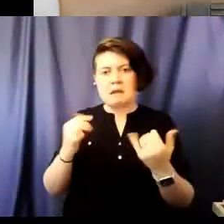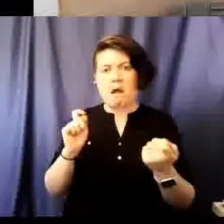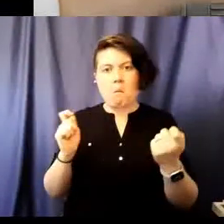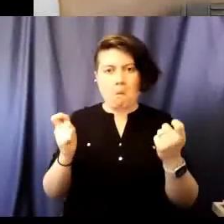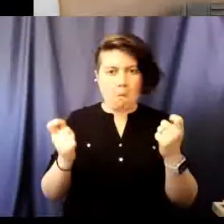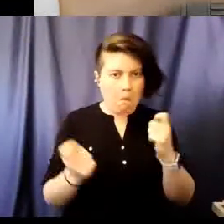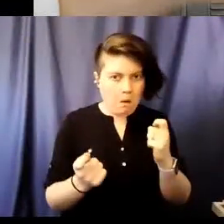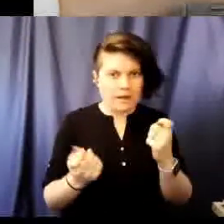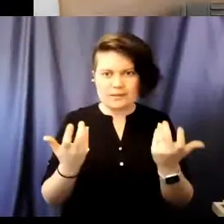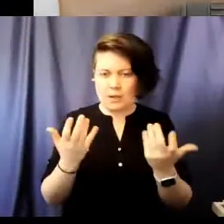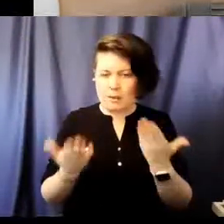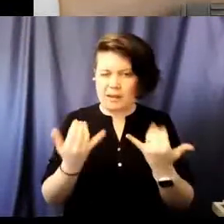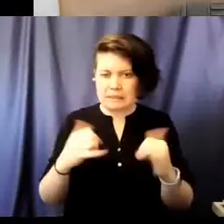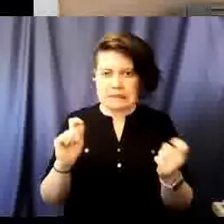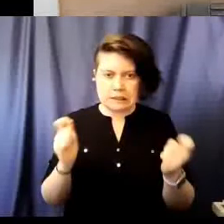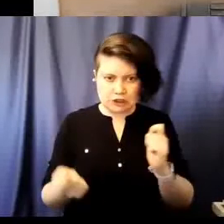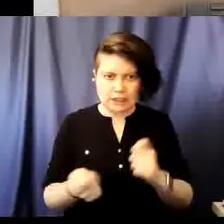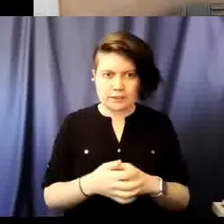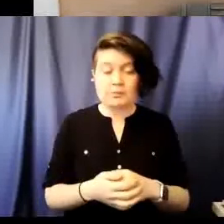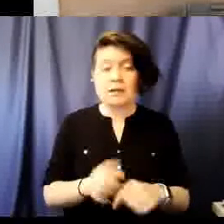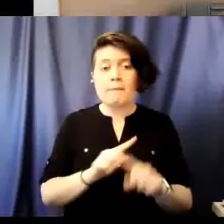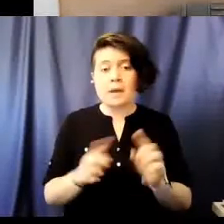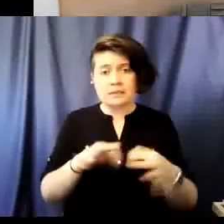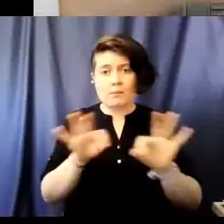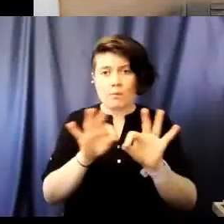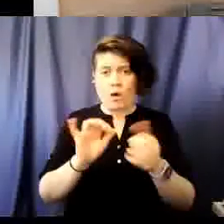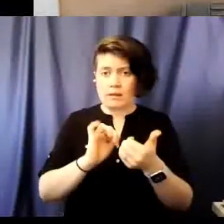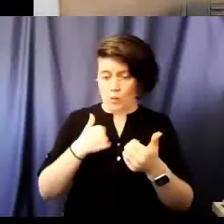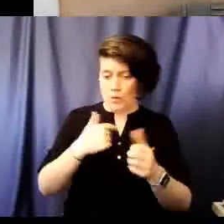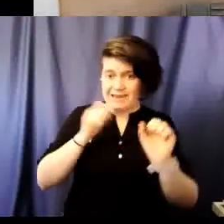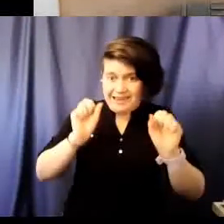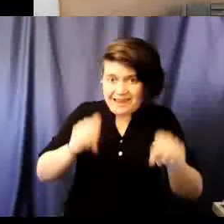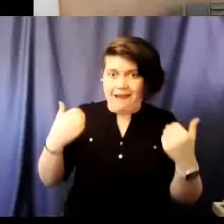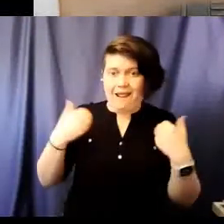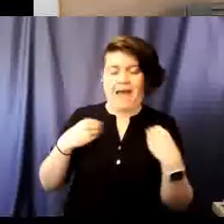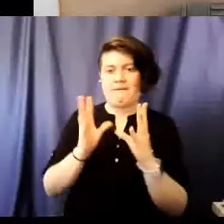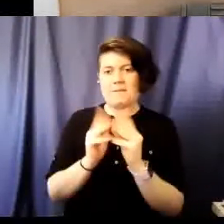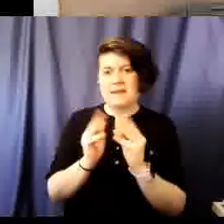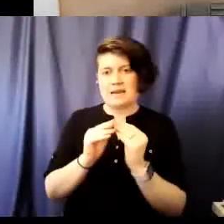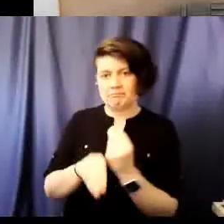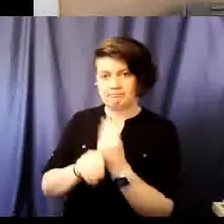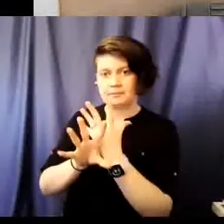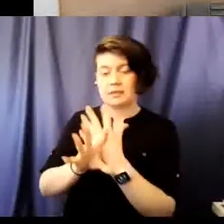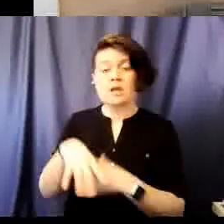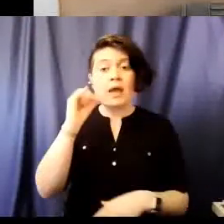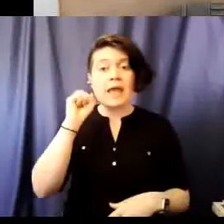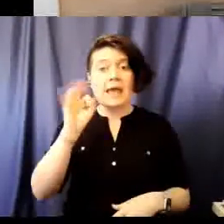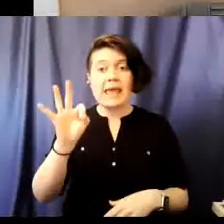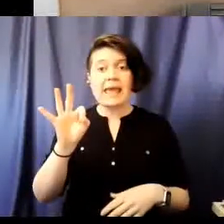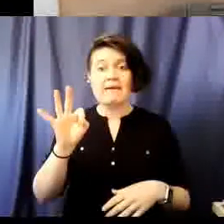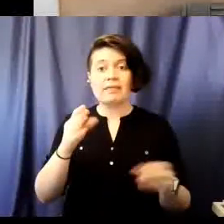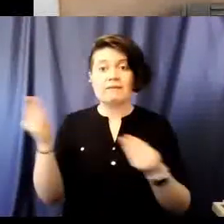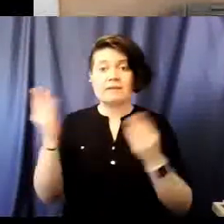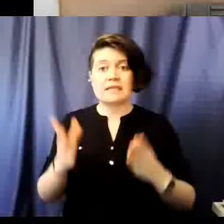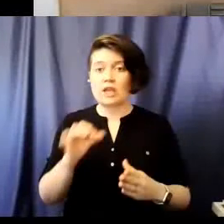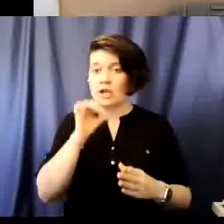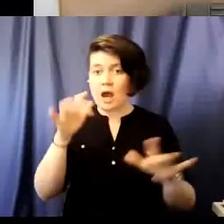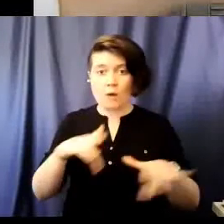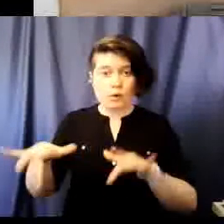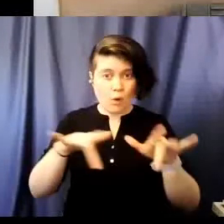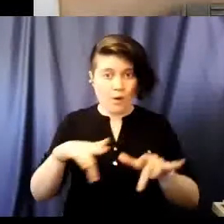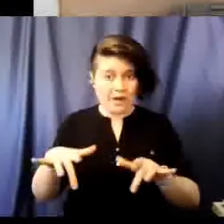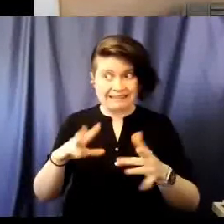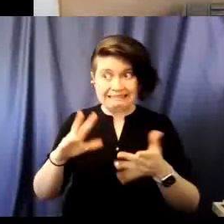just having virtual meetings. Even if the facilitator is not intentionally recording the meetings, that meeting is being